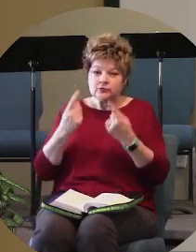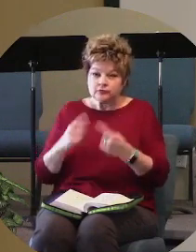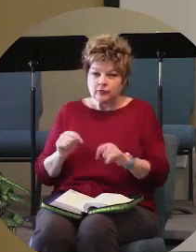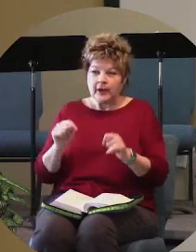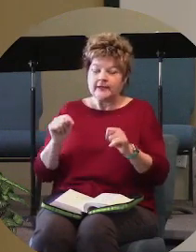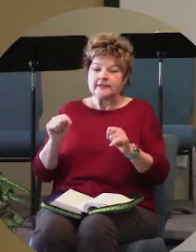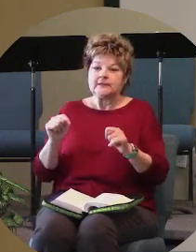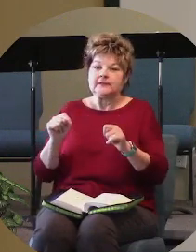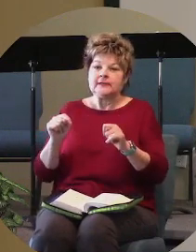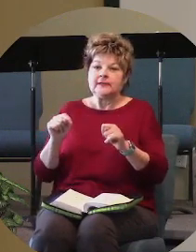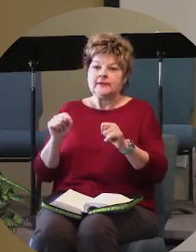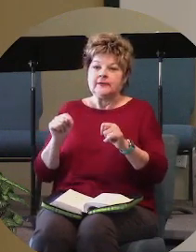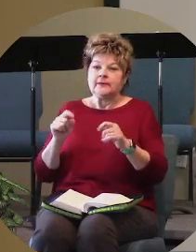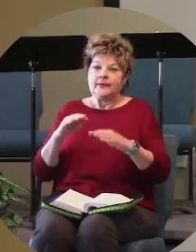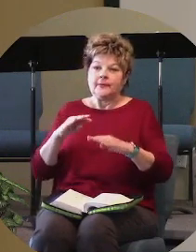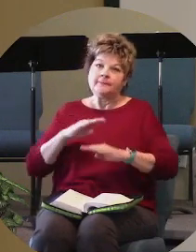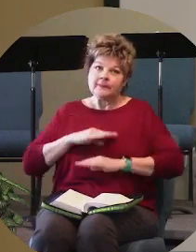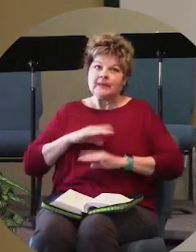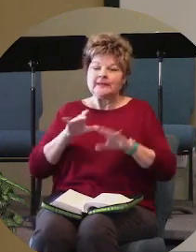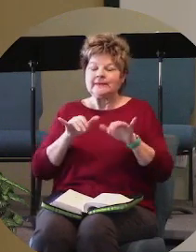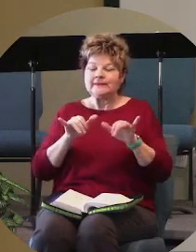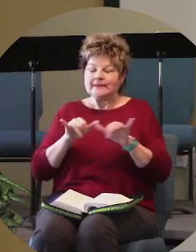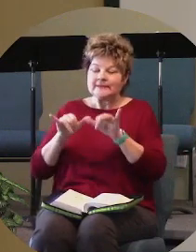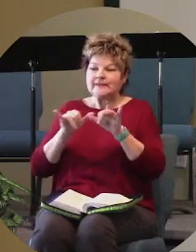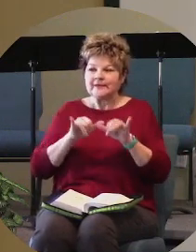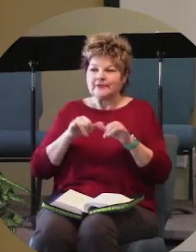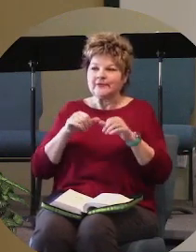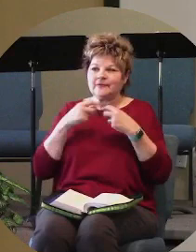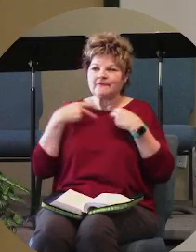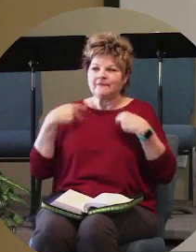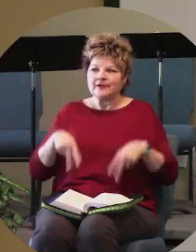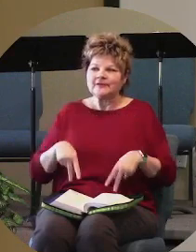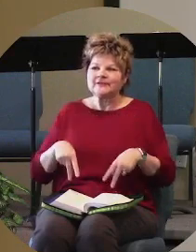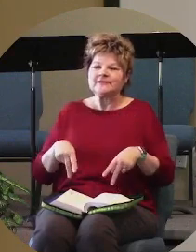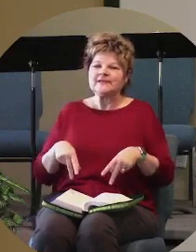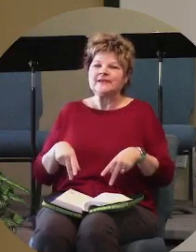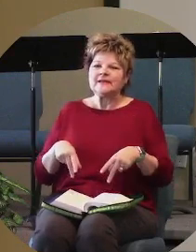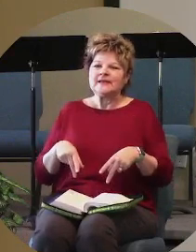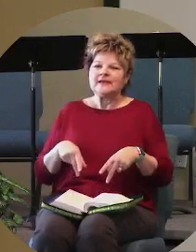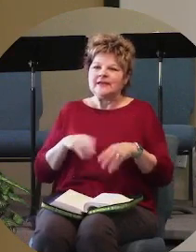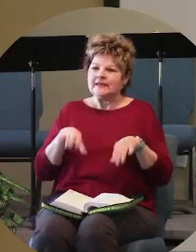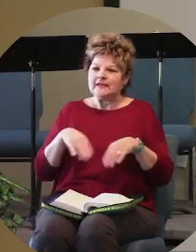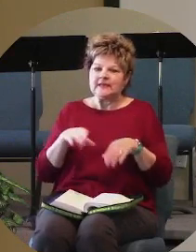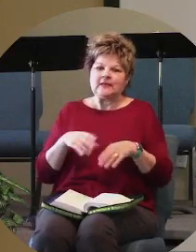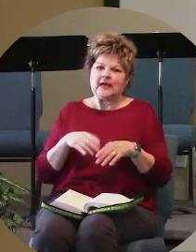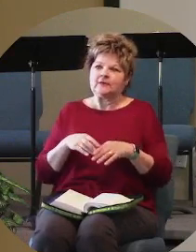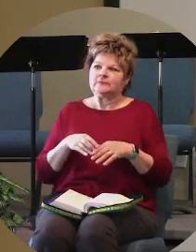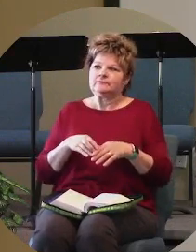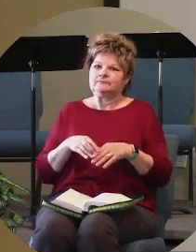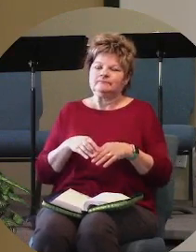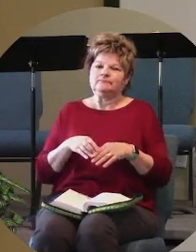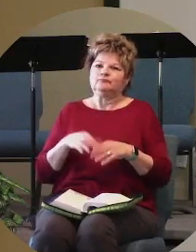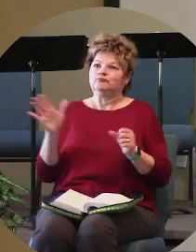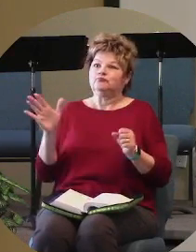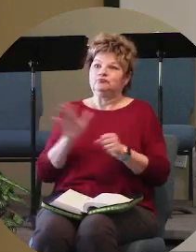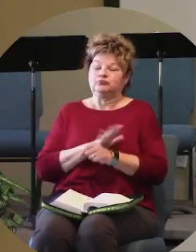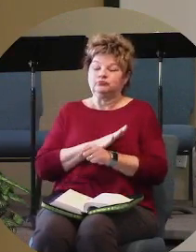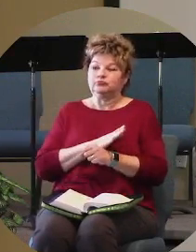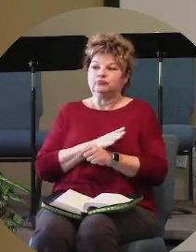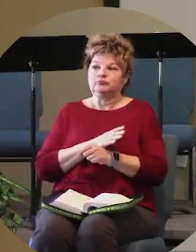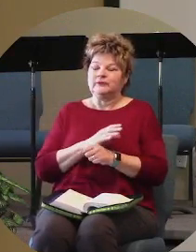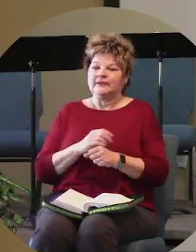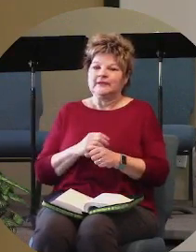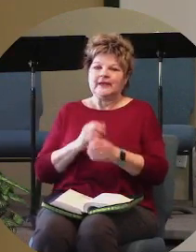the Romans and the Sadducees and all that, he did it to the nth degree. He dedicated his life to making sure